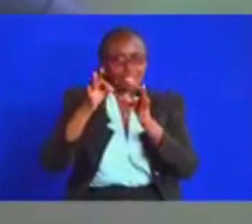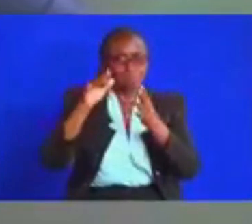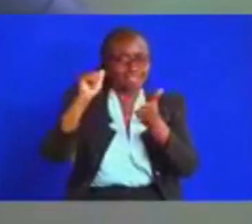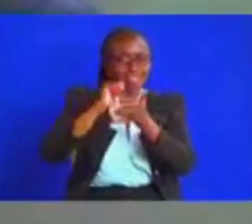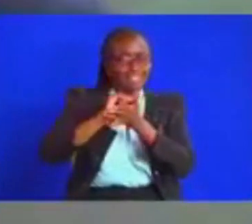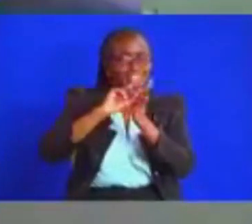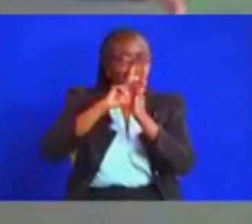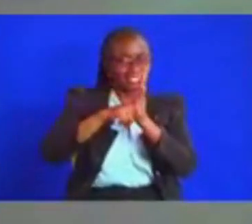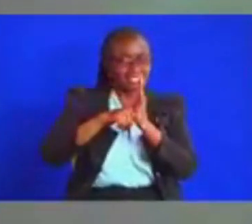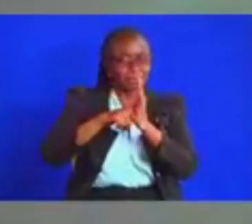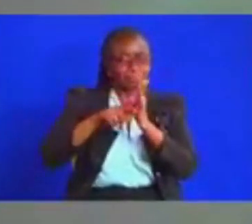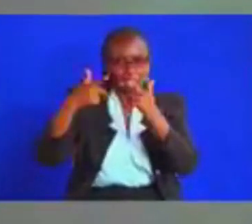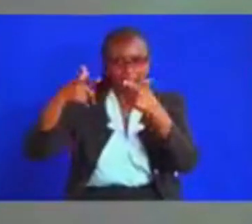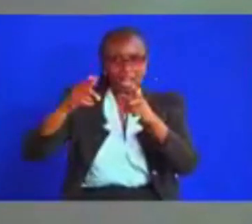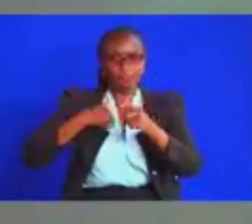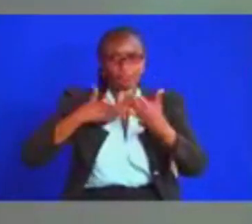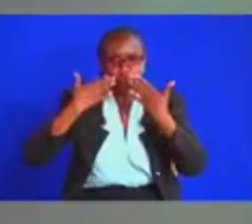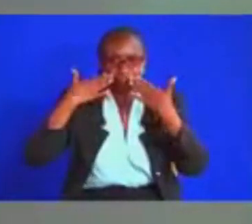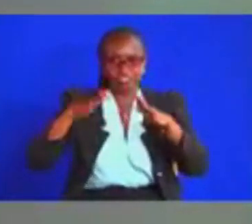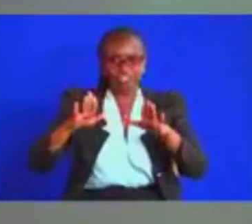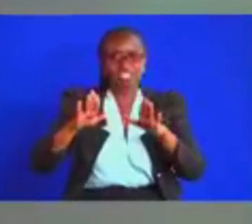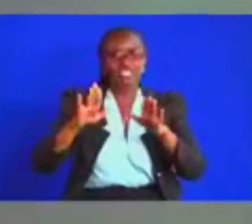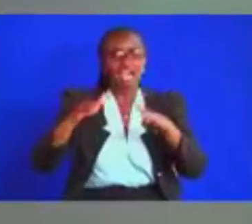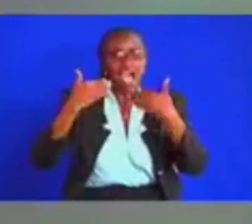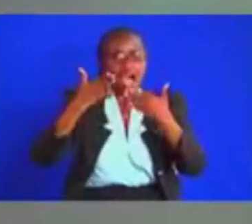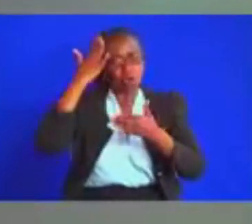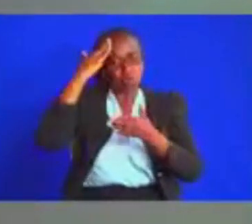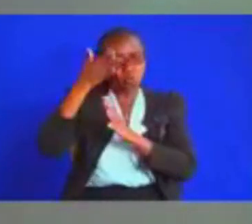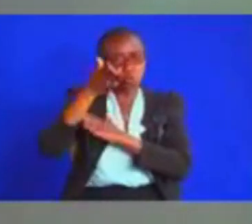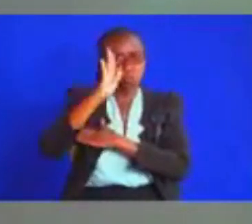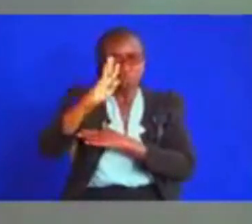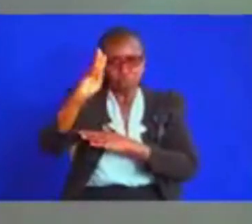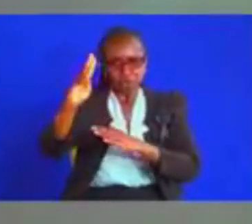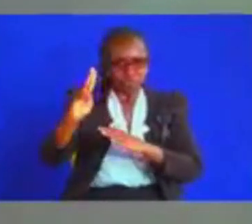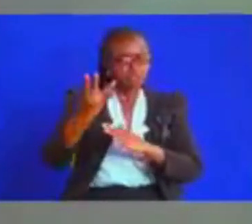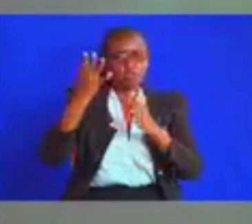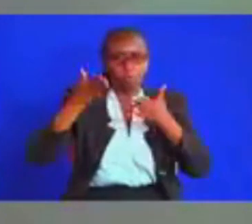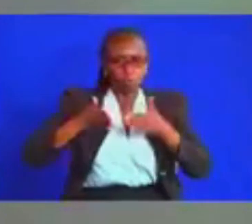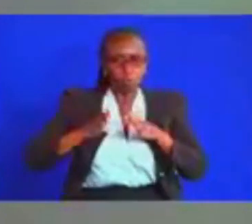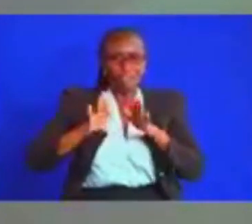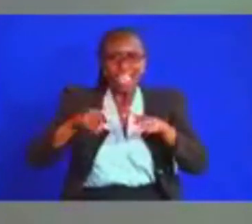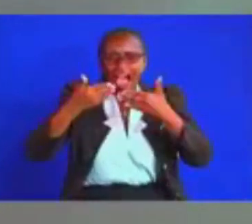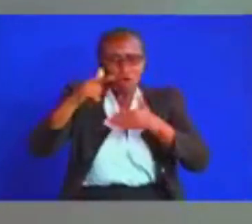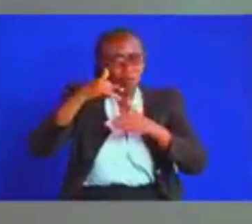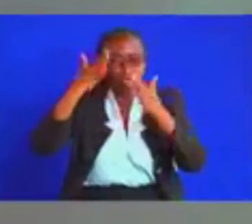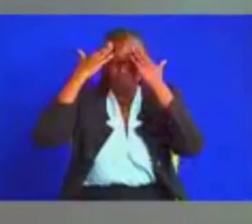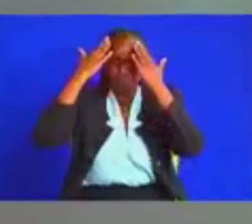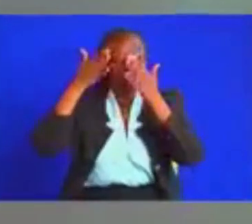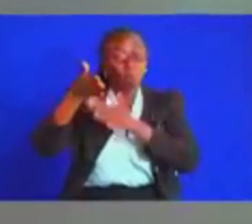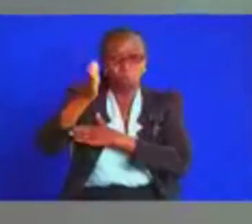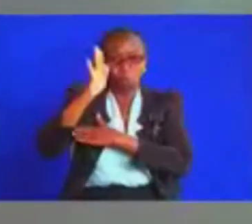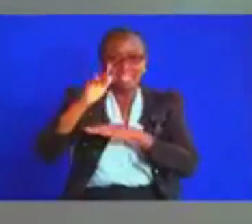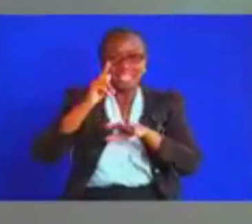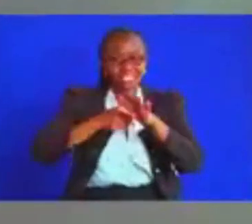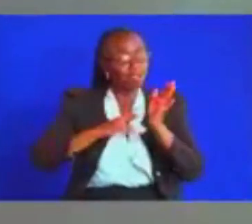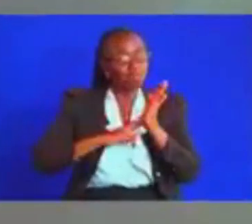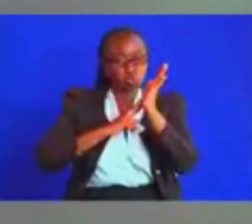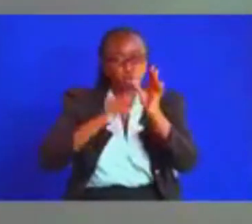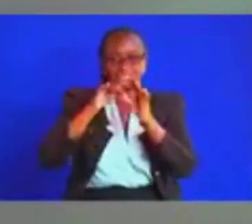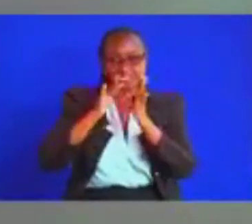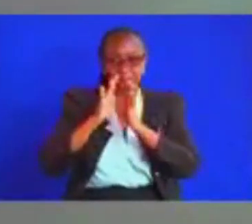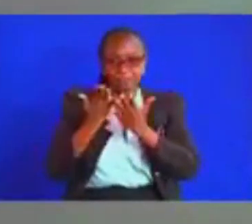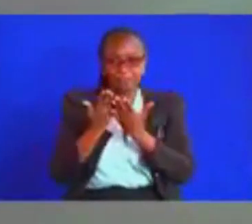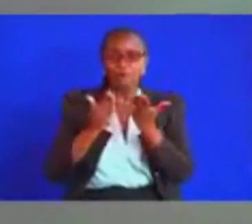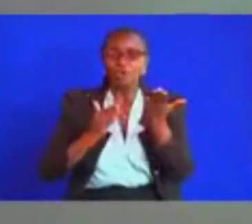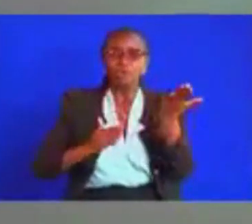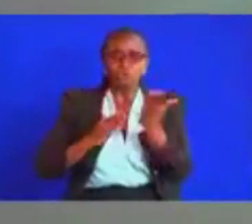finish the rundown of how to know God. The fourth way that we know God as revealed in Scripture is through